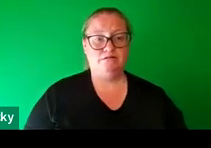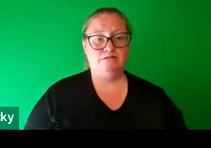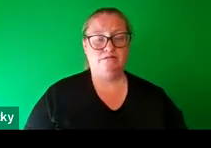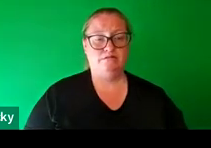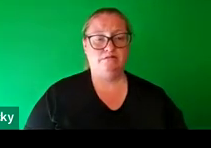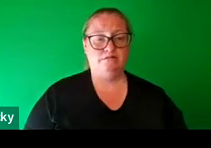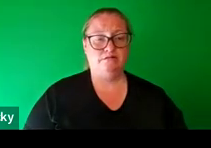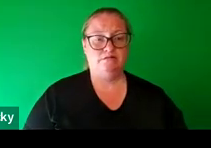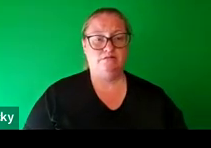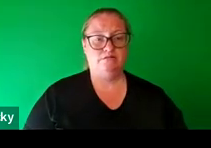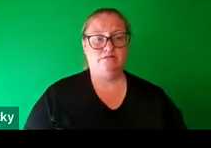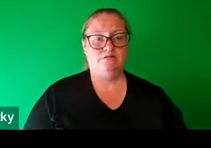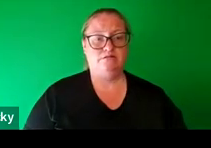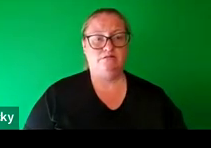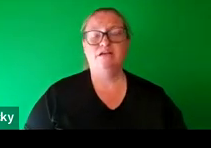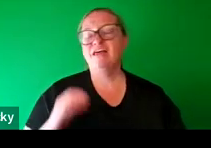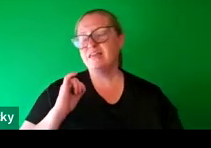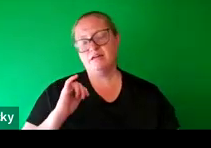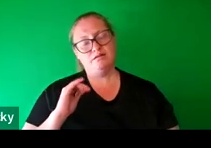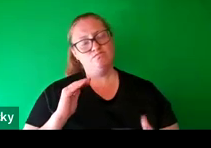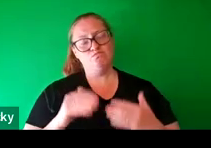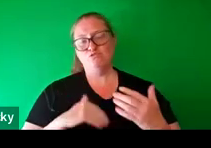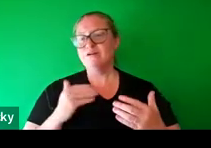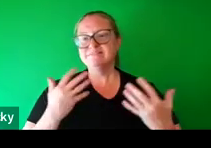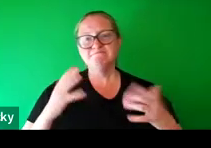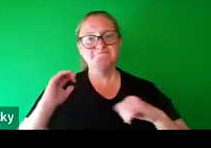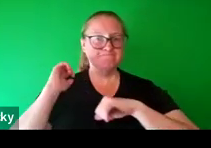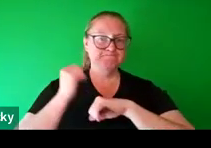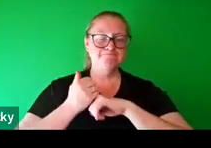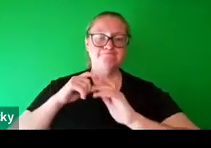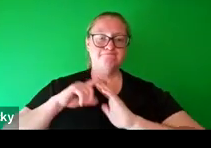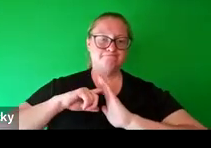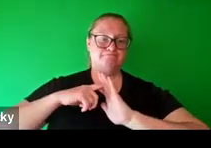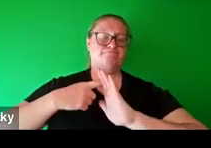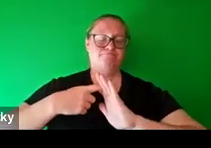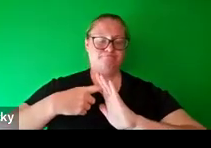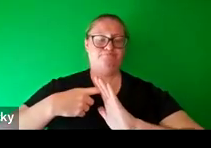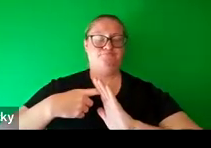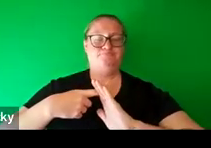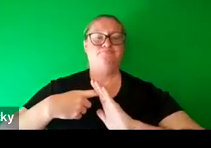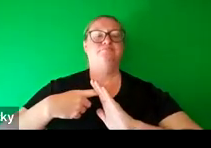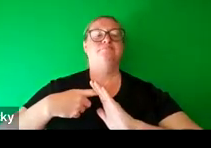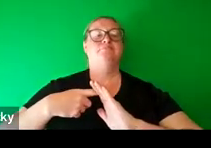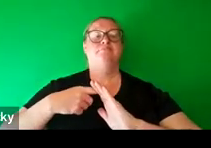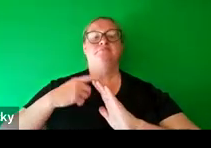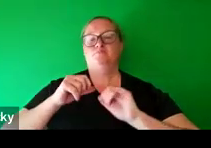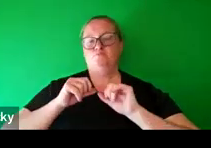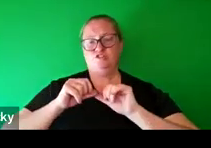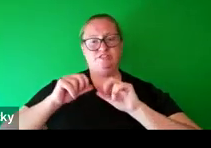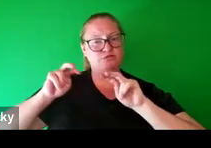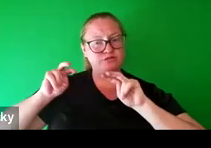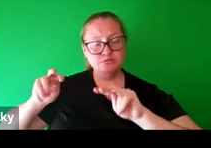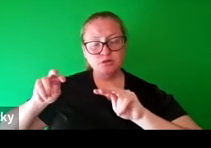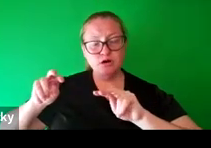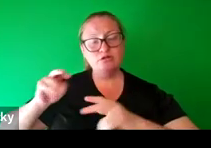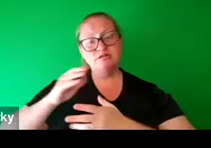so that process has already been put in place initially and is continuing to be monitored. And in